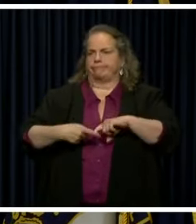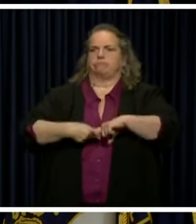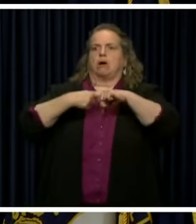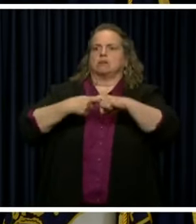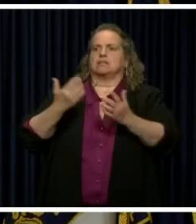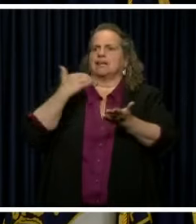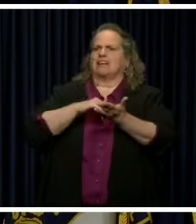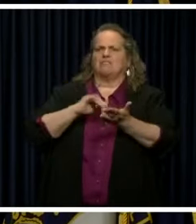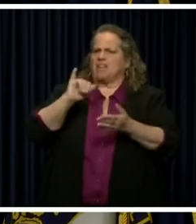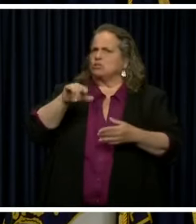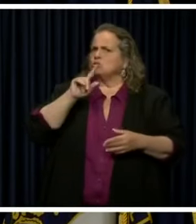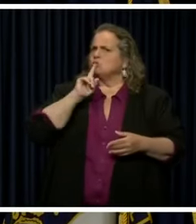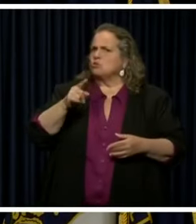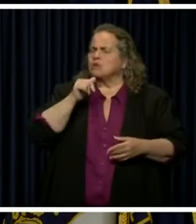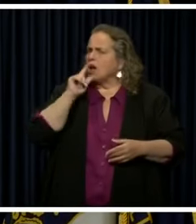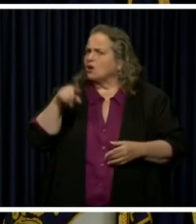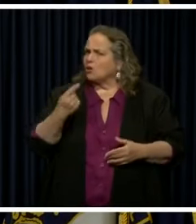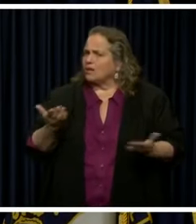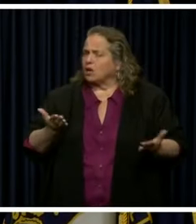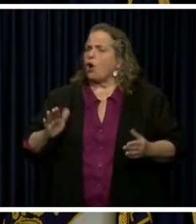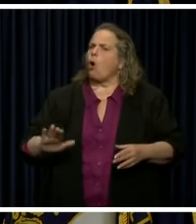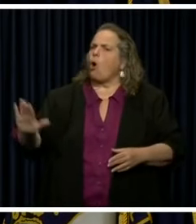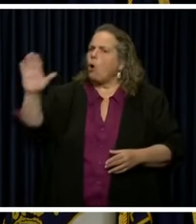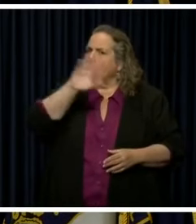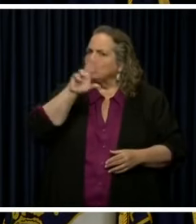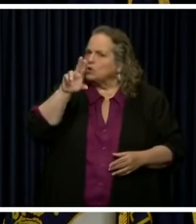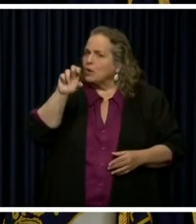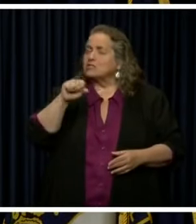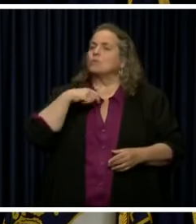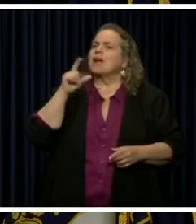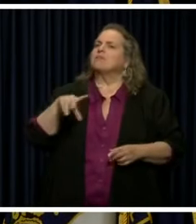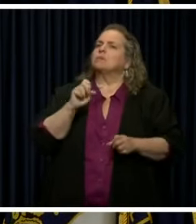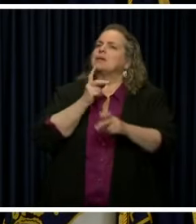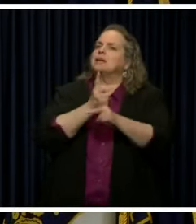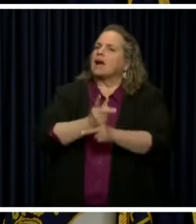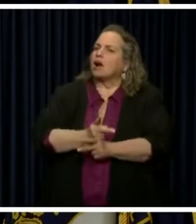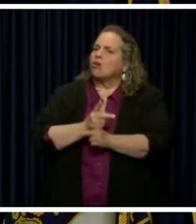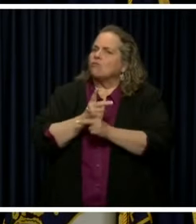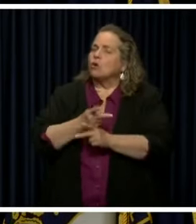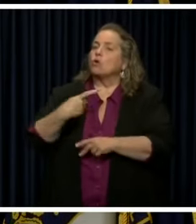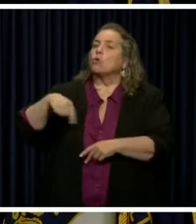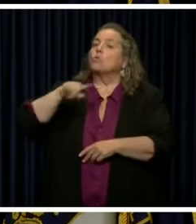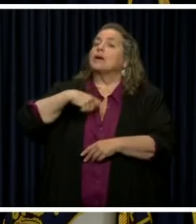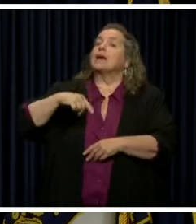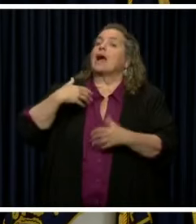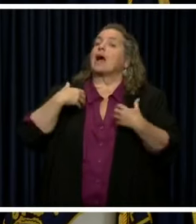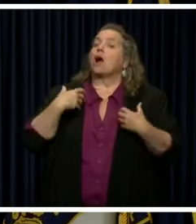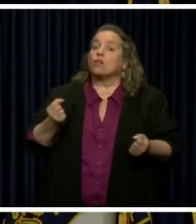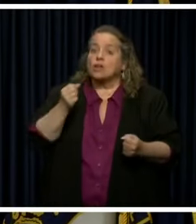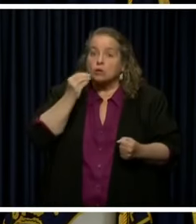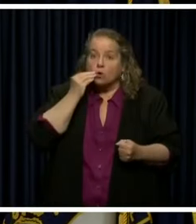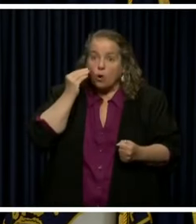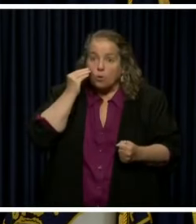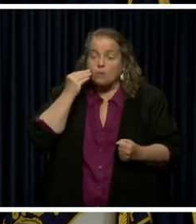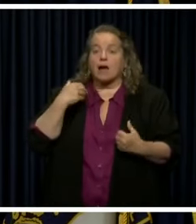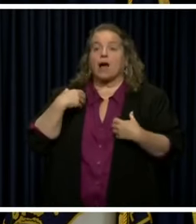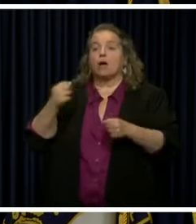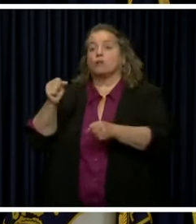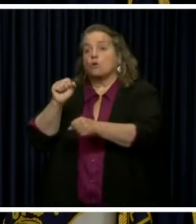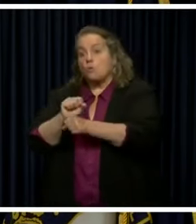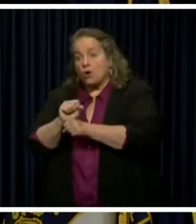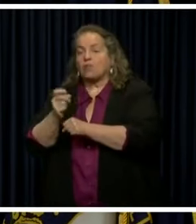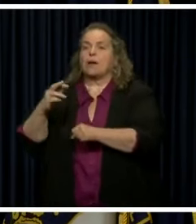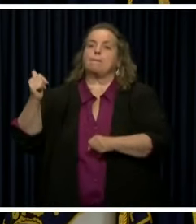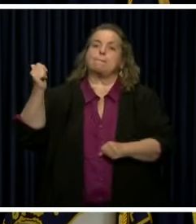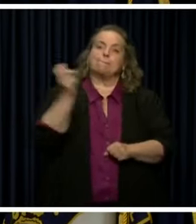here. So we got to be really careful. We got to be really careful that we're healthy at home, we're healthy at work, and then we're back to being healthy at home. And